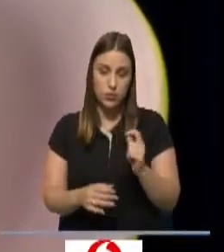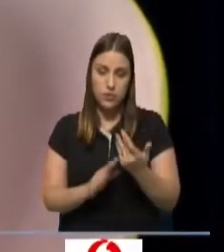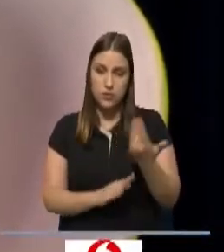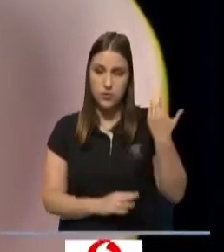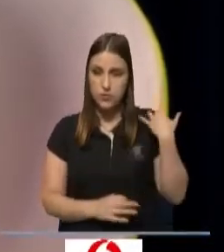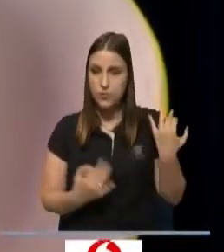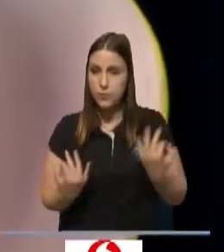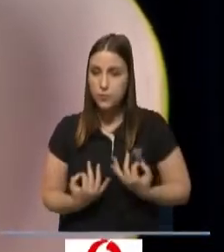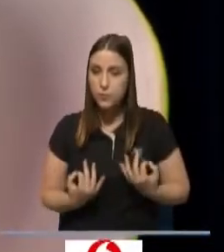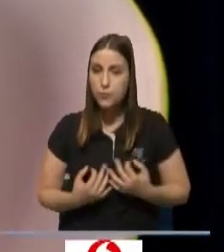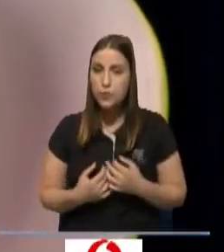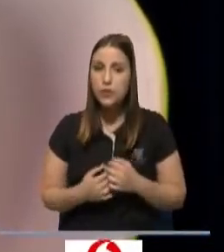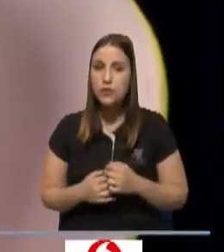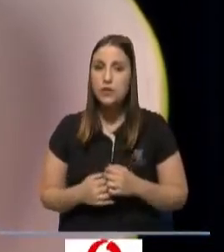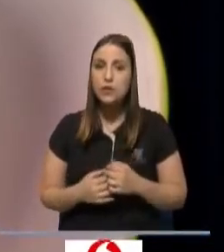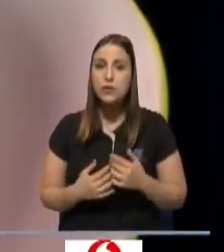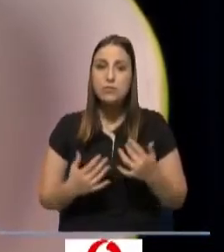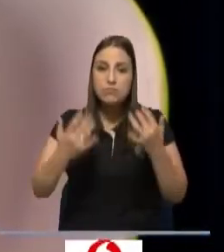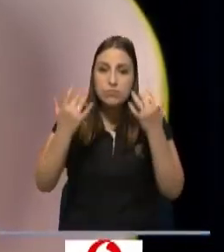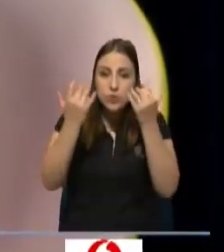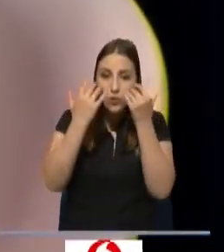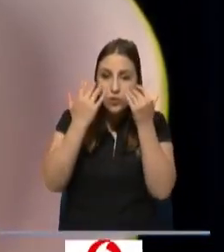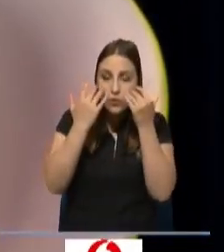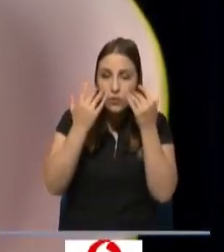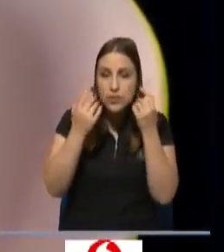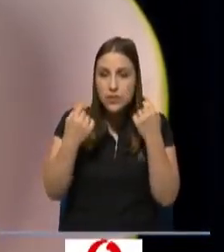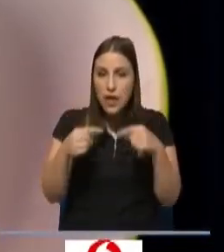Has the an attack?